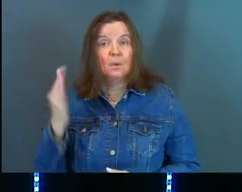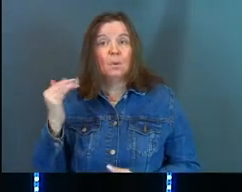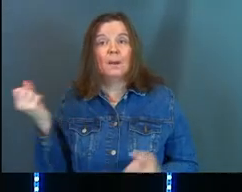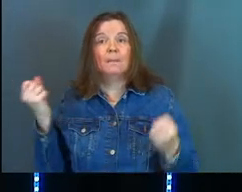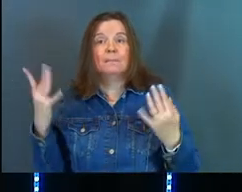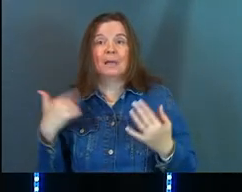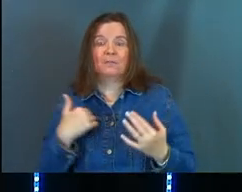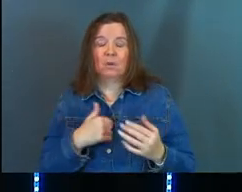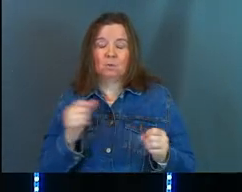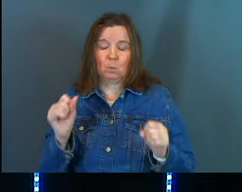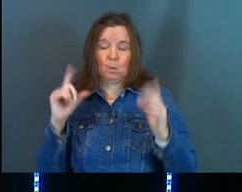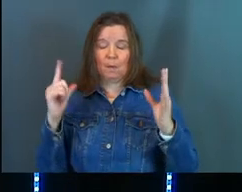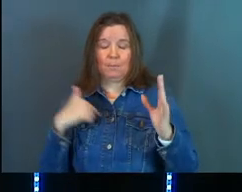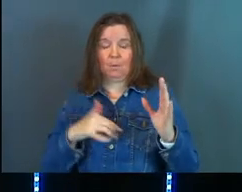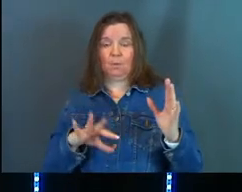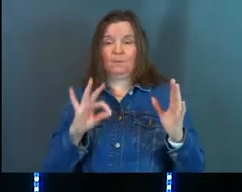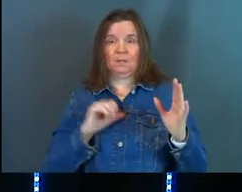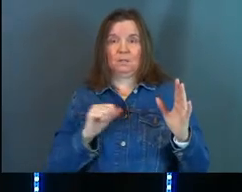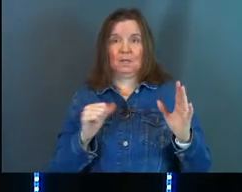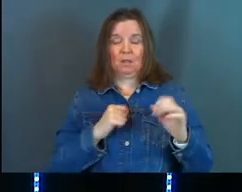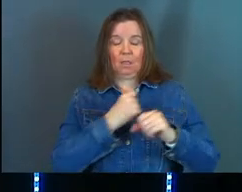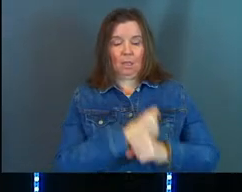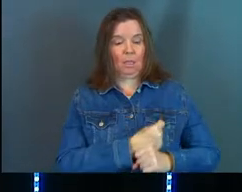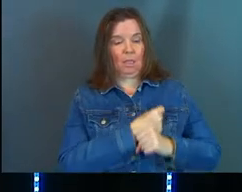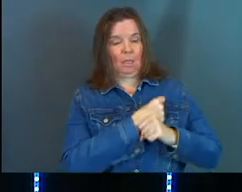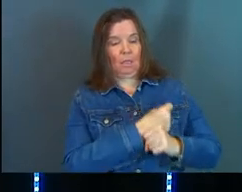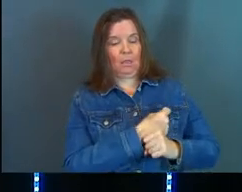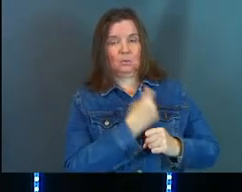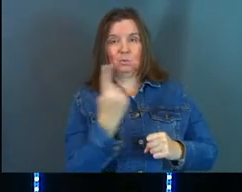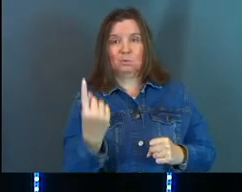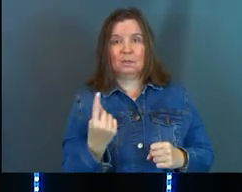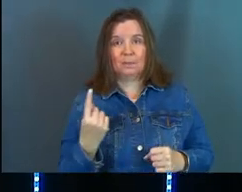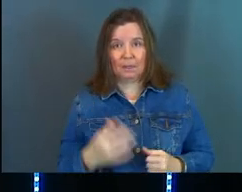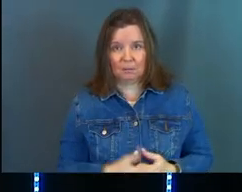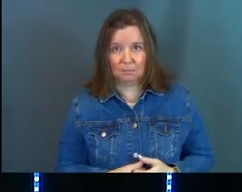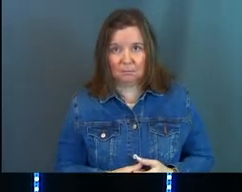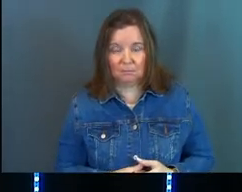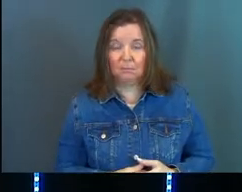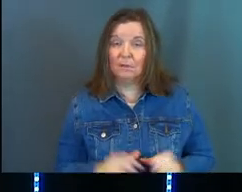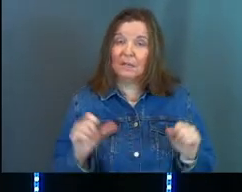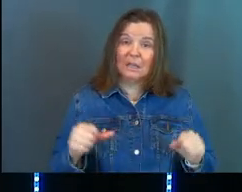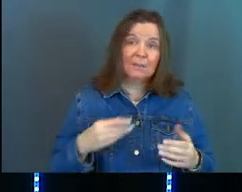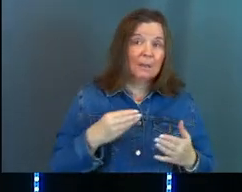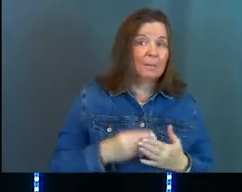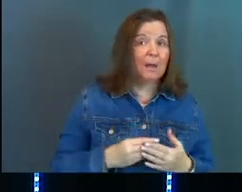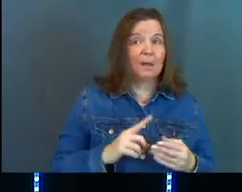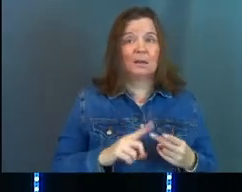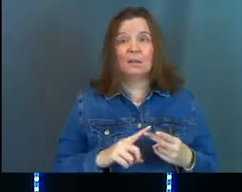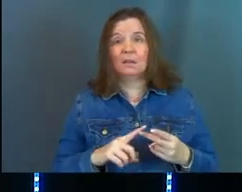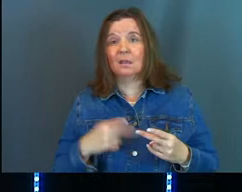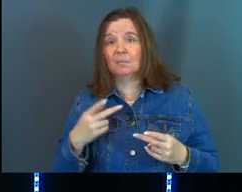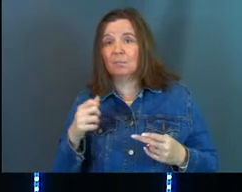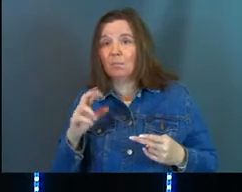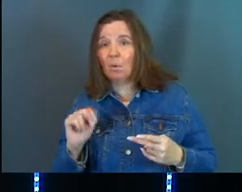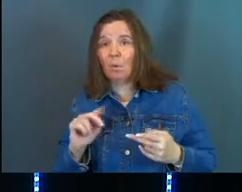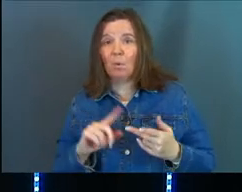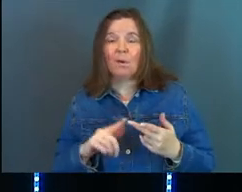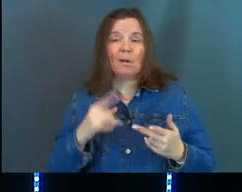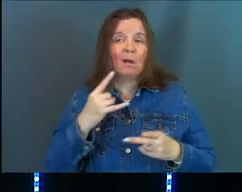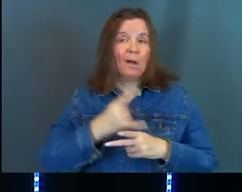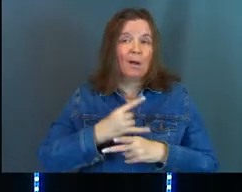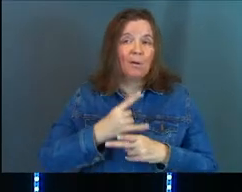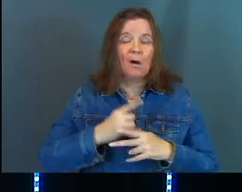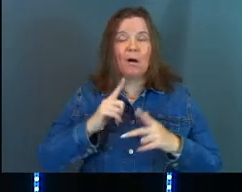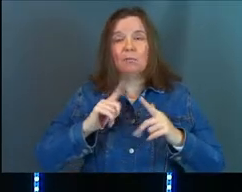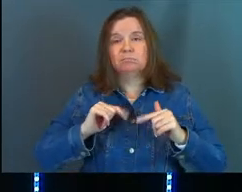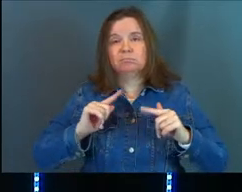Because many of us wake up one day and we find ourselves enslaved to something. And it can be money, it can be pornography, it can be alcohol, it